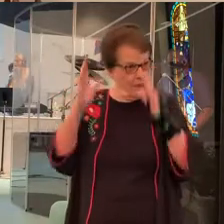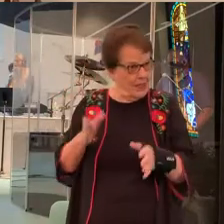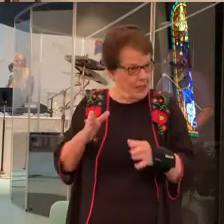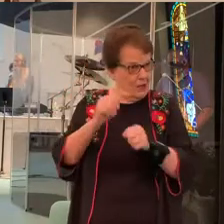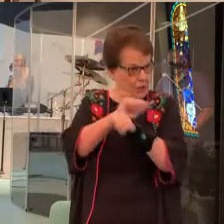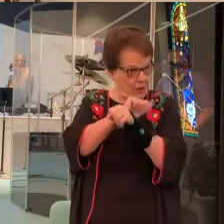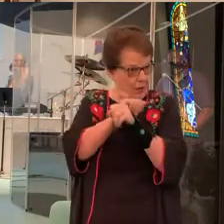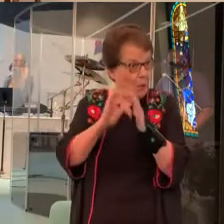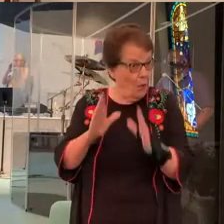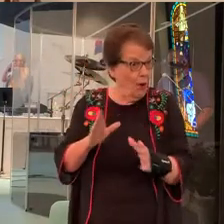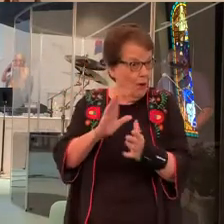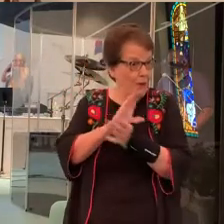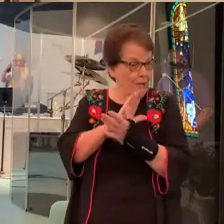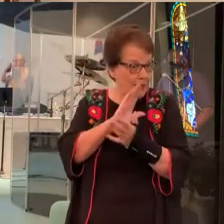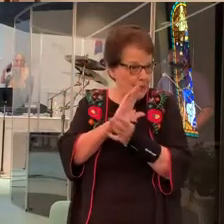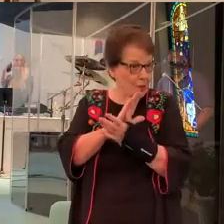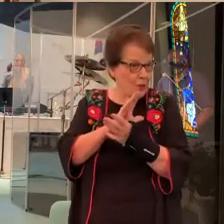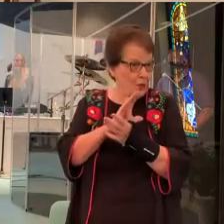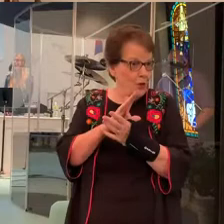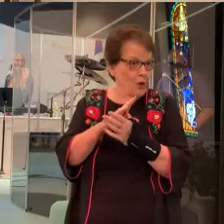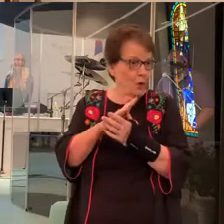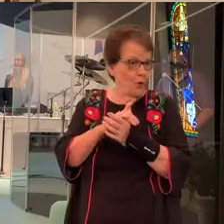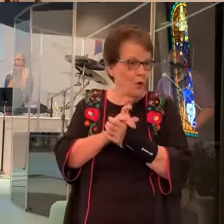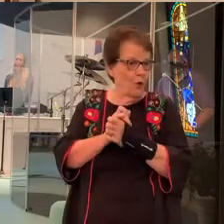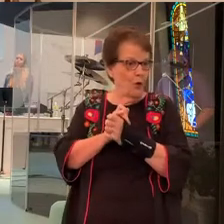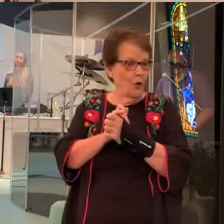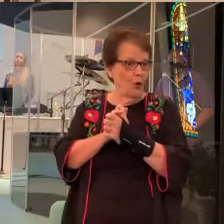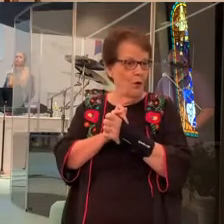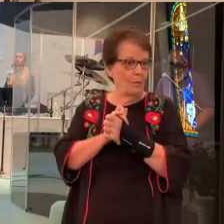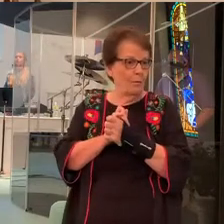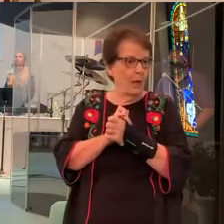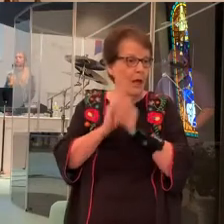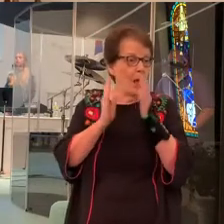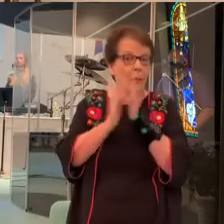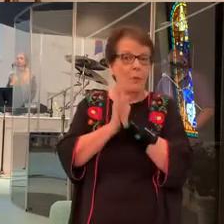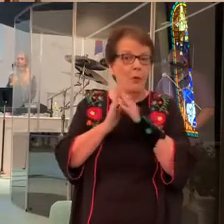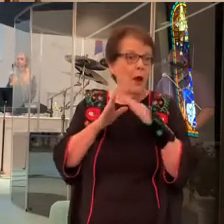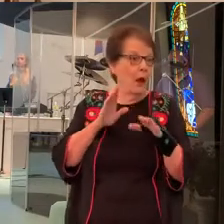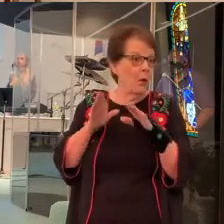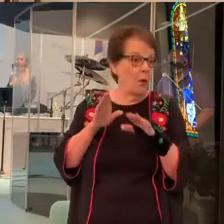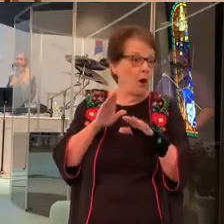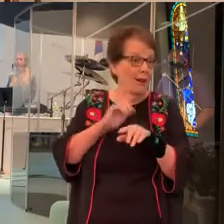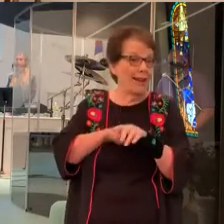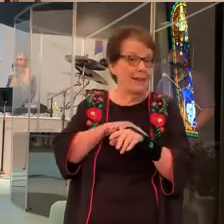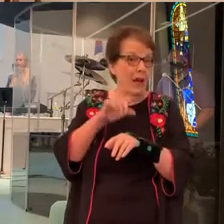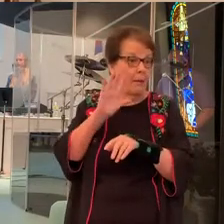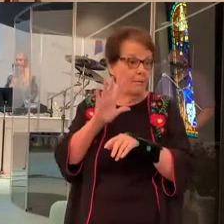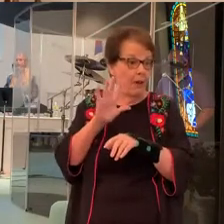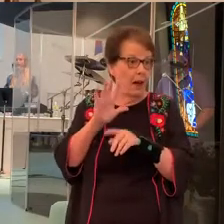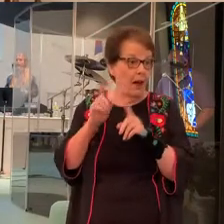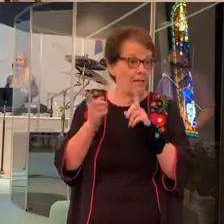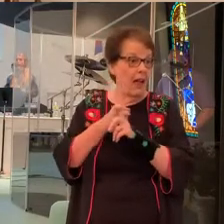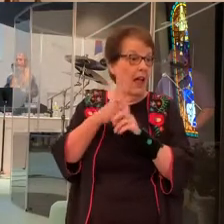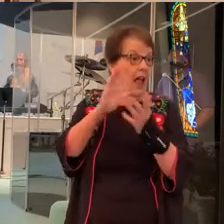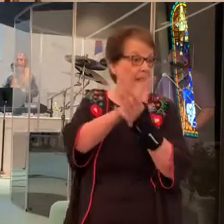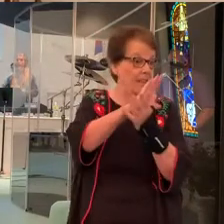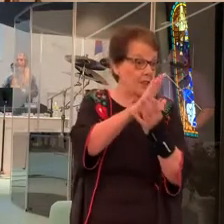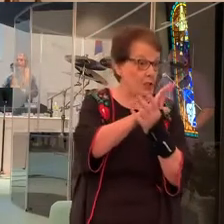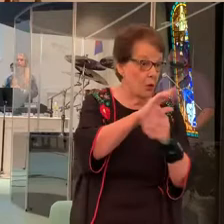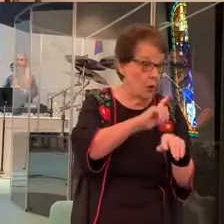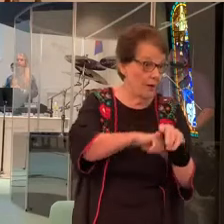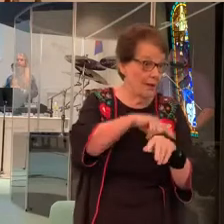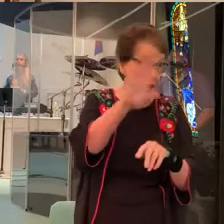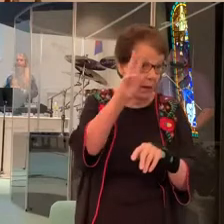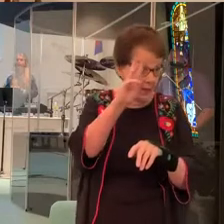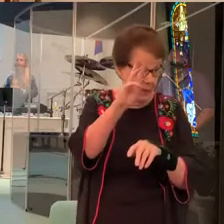and then next Monday for students. So I want to invite you and encourage you strongly as a church to join us tonight at